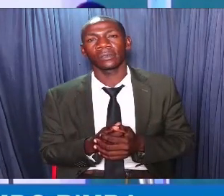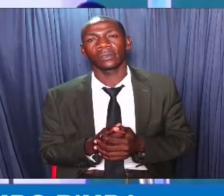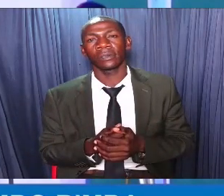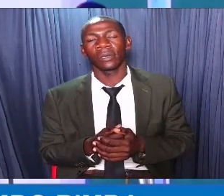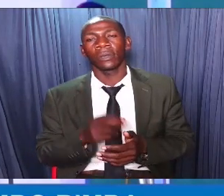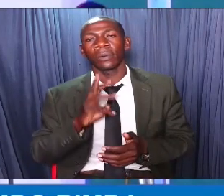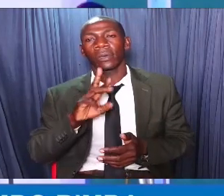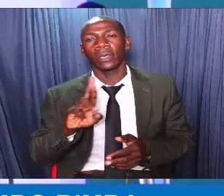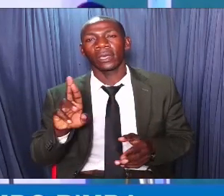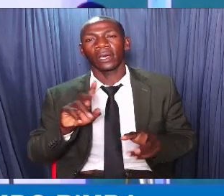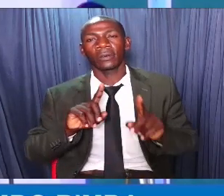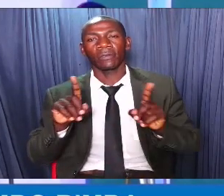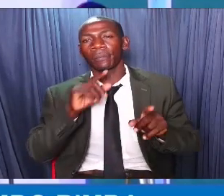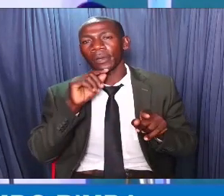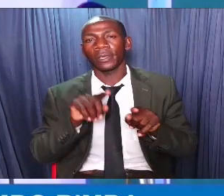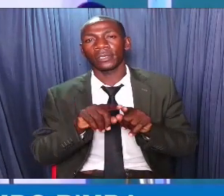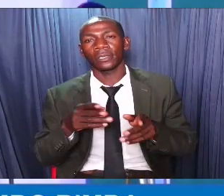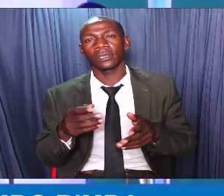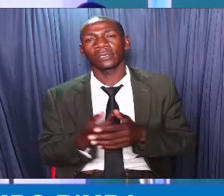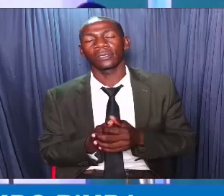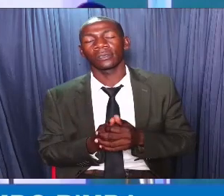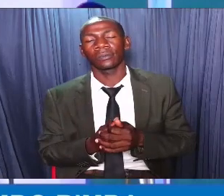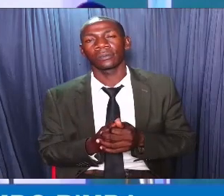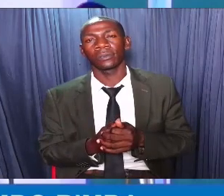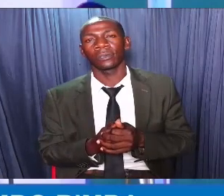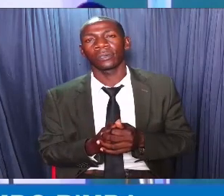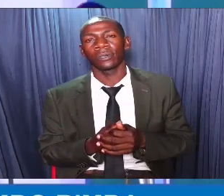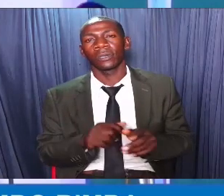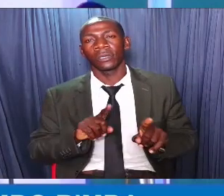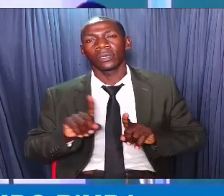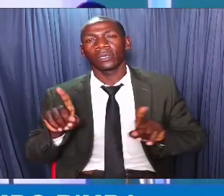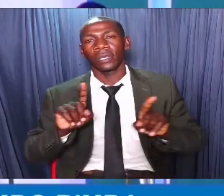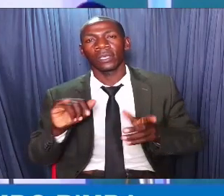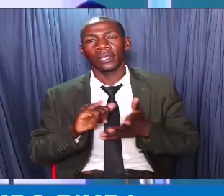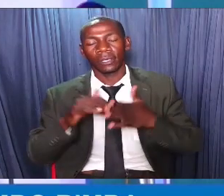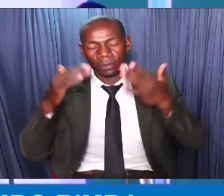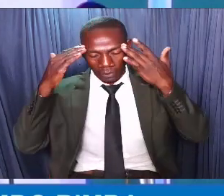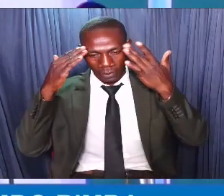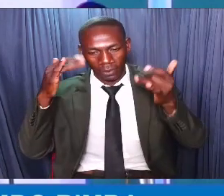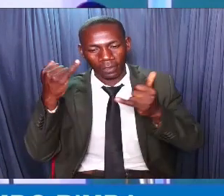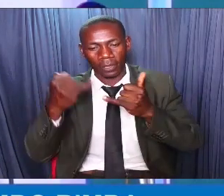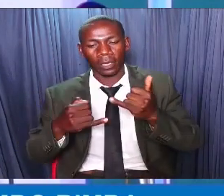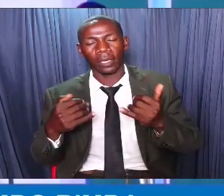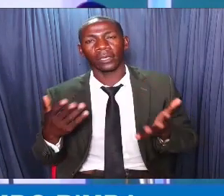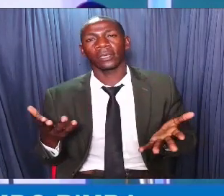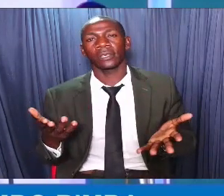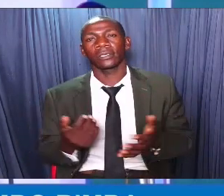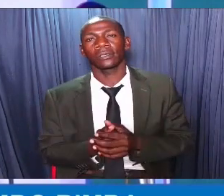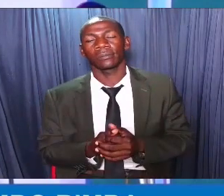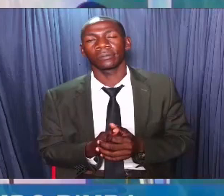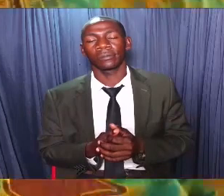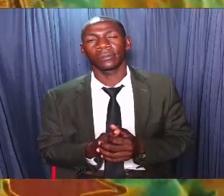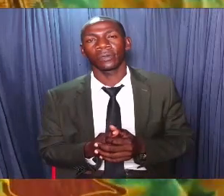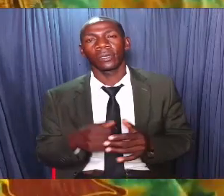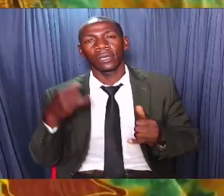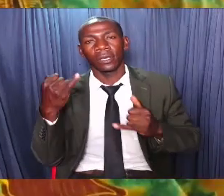Tuko safarini ndugu zangu. We are traveling brethren. Safari ambayo hatujui mwisho wake ni lini. The journey that we don't know the destiny when it happens. Mwisho